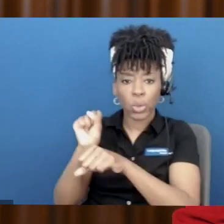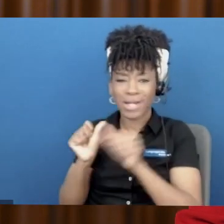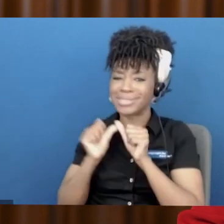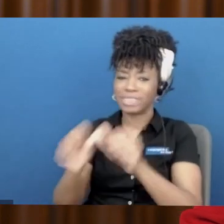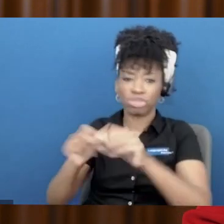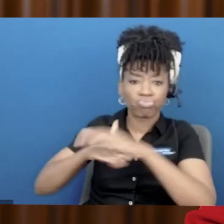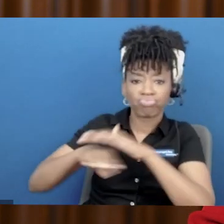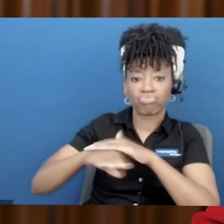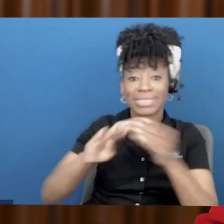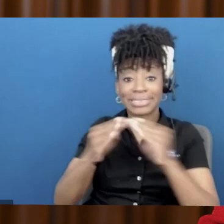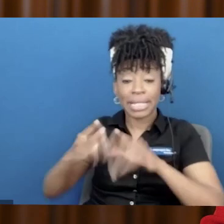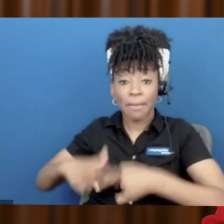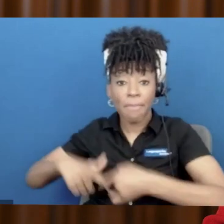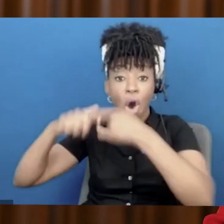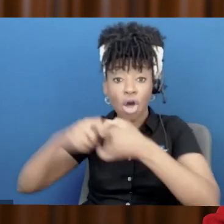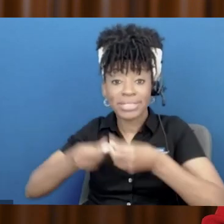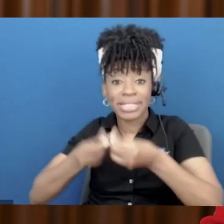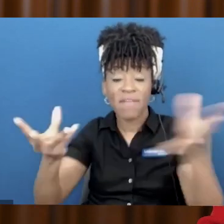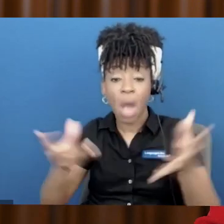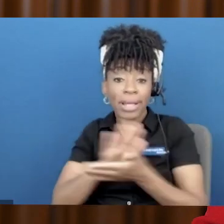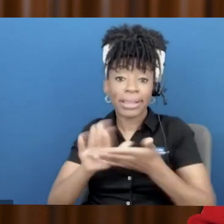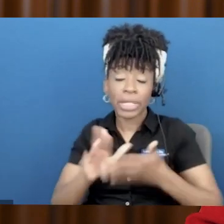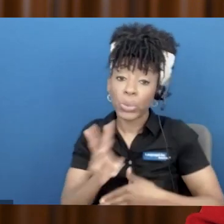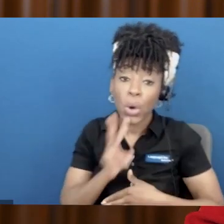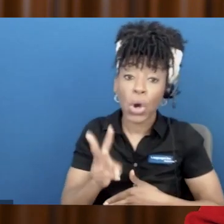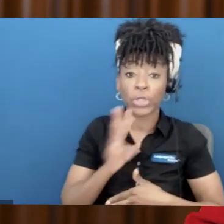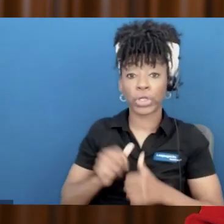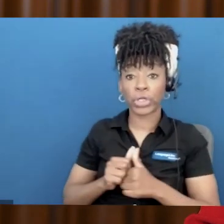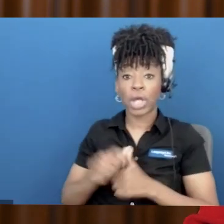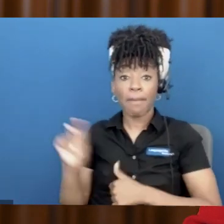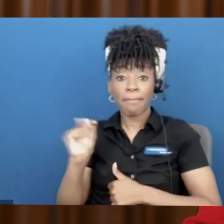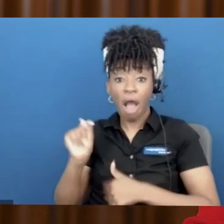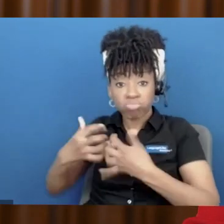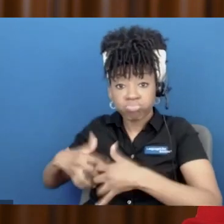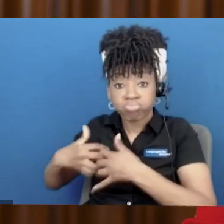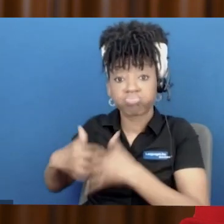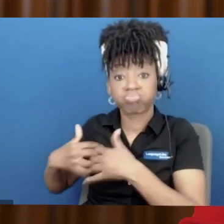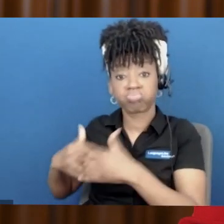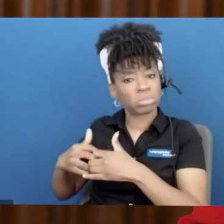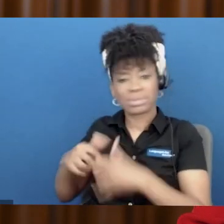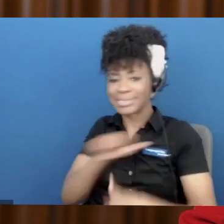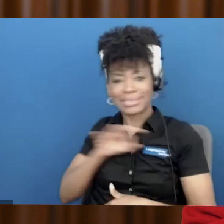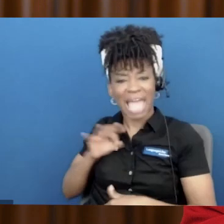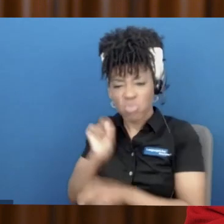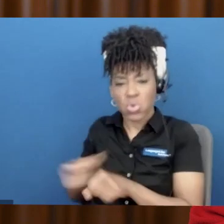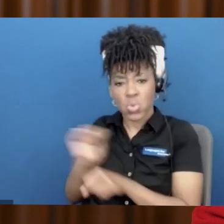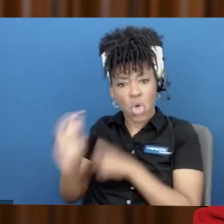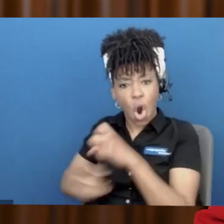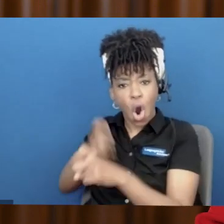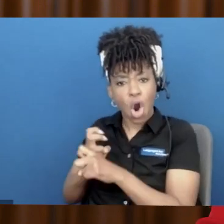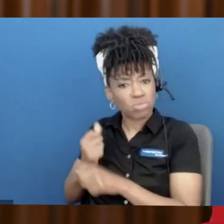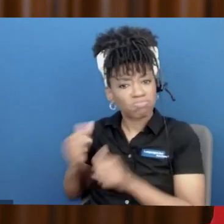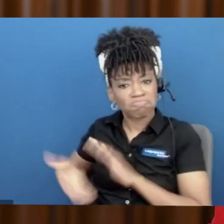city never paused in delivering clean water and taking away sewage, thanks to our dedicated public works crews. We never missed a